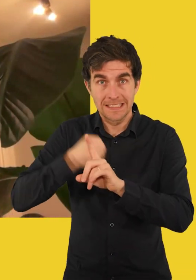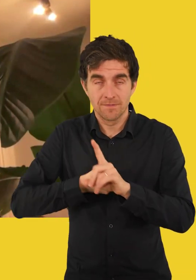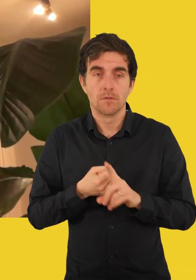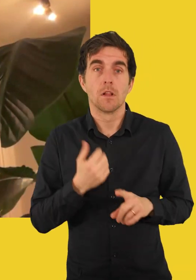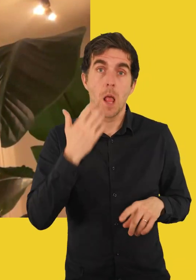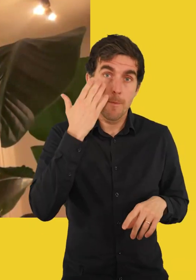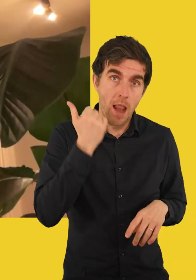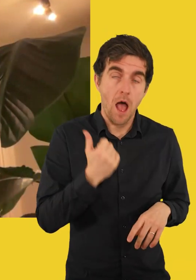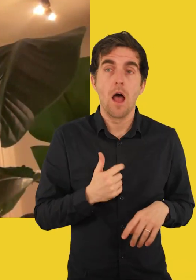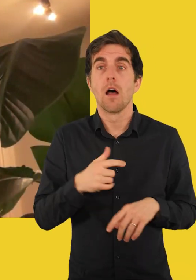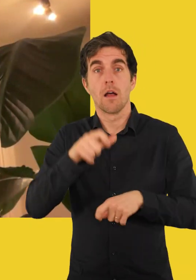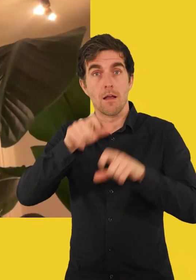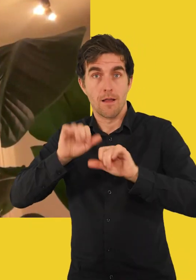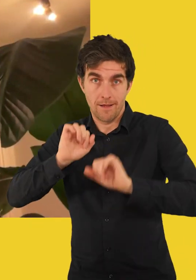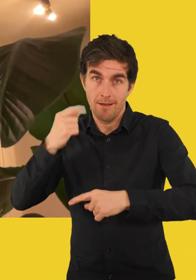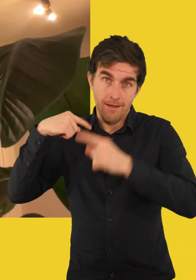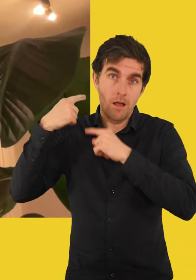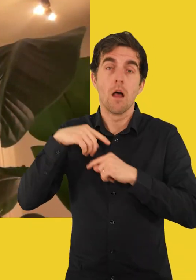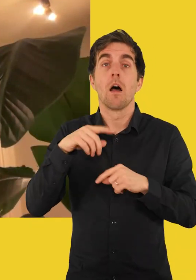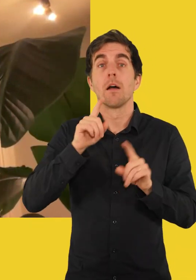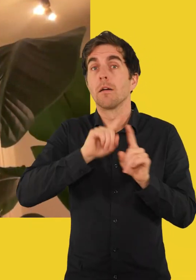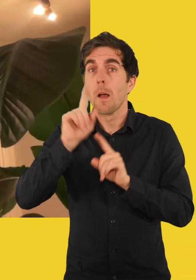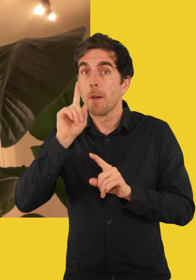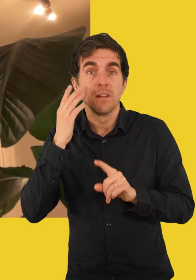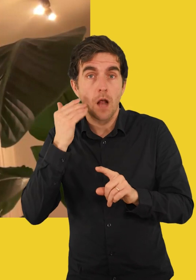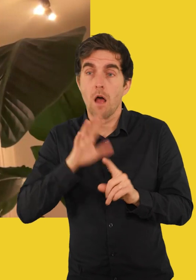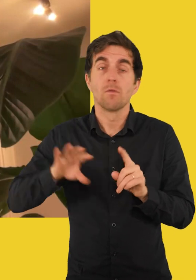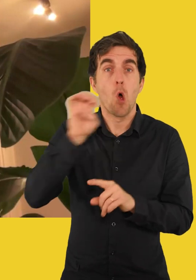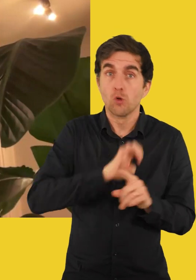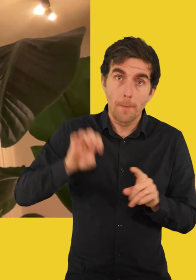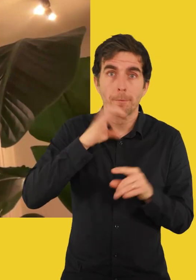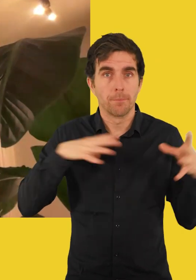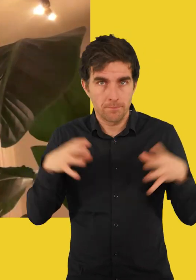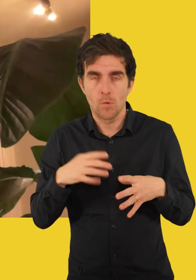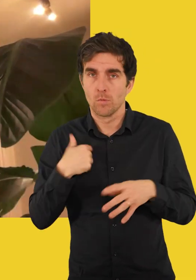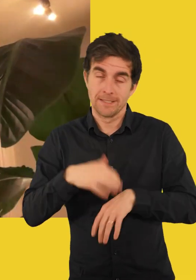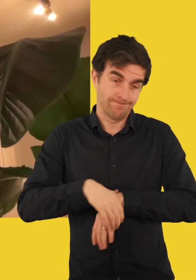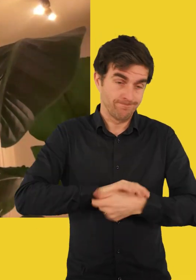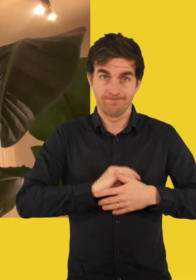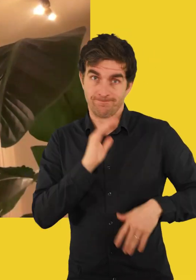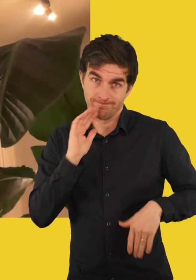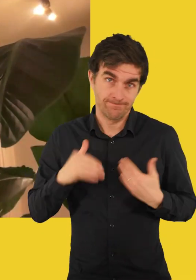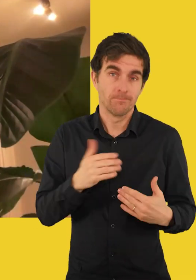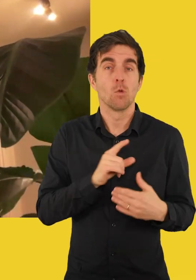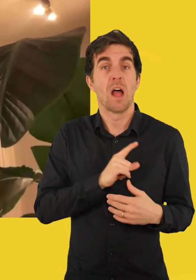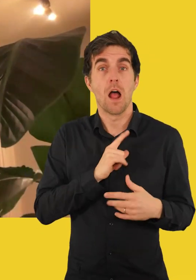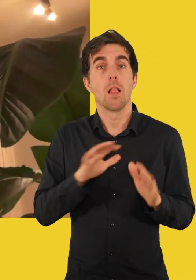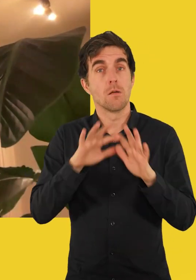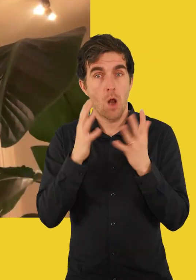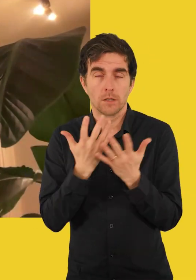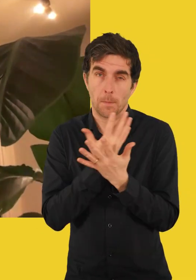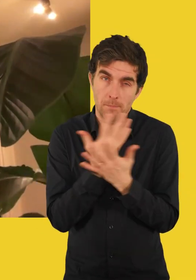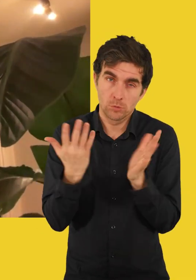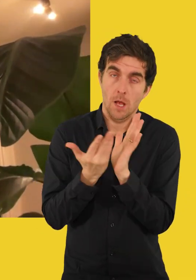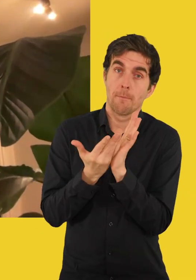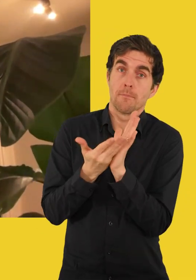activists, Black, Indigenous, and people of color activists from across Europe. And we basically did this work because the world's